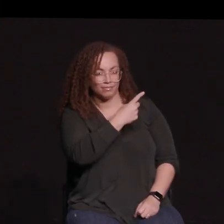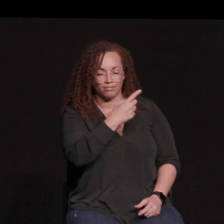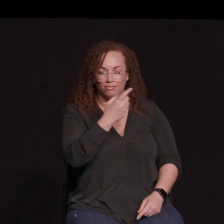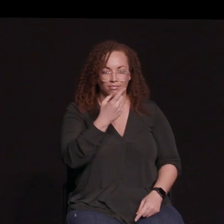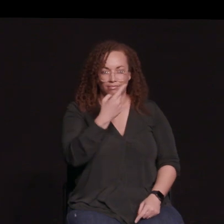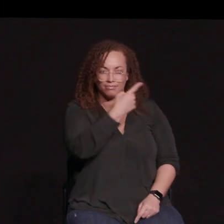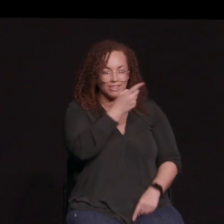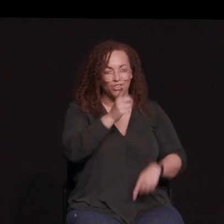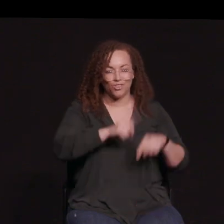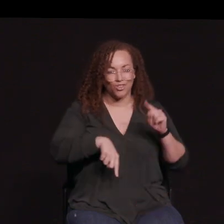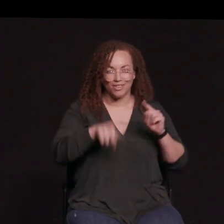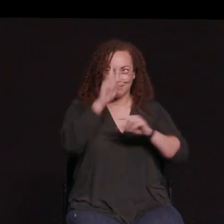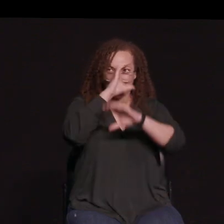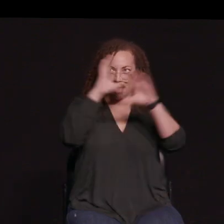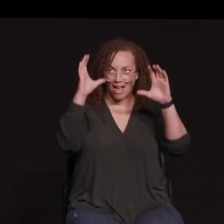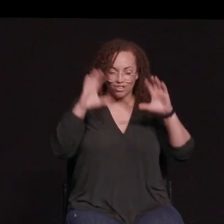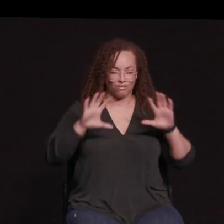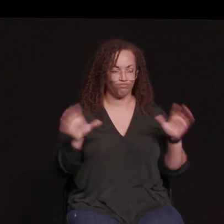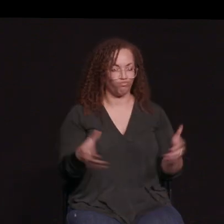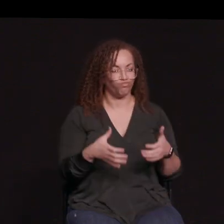imagined a gathering like this one here.